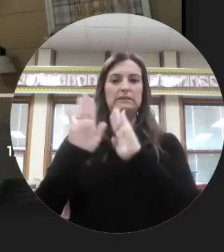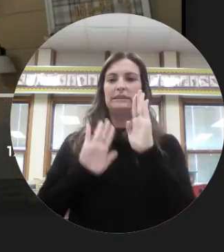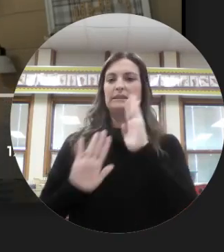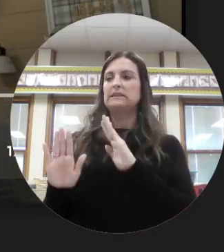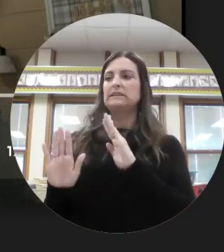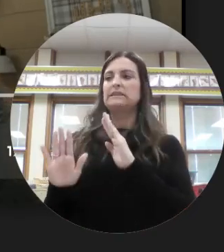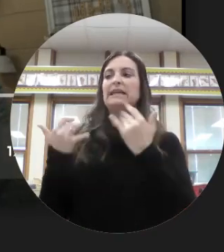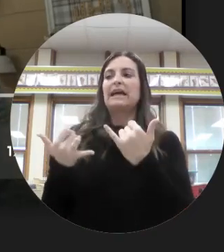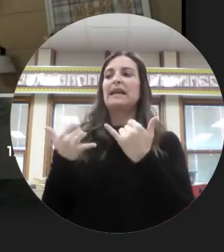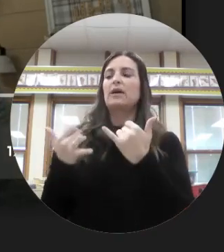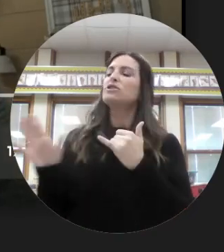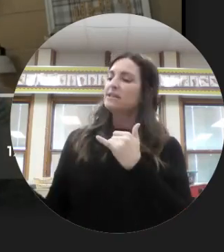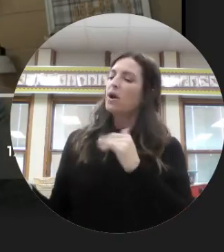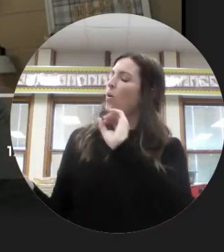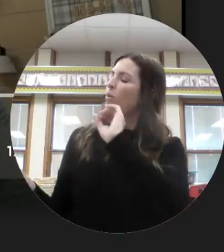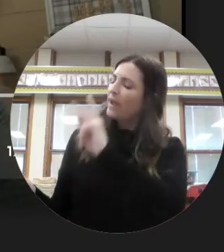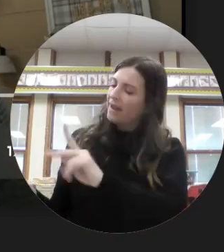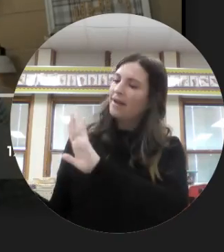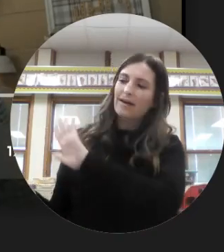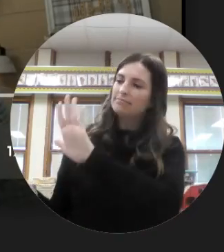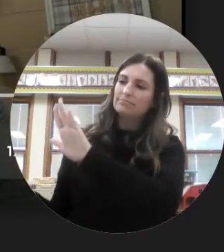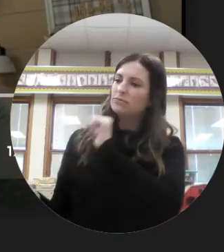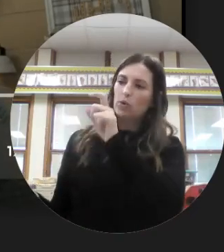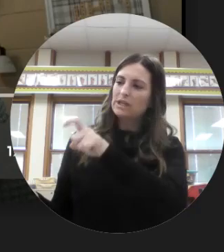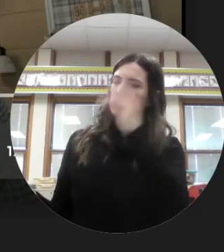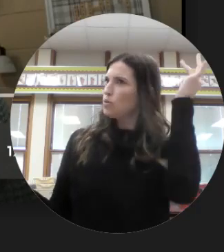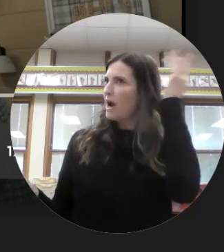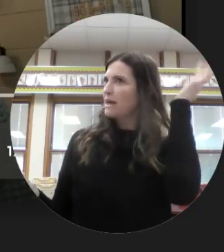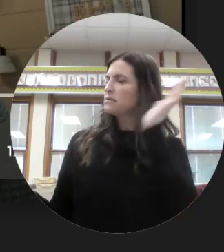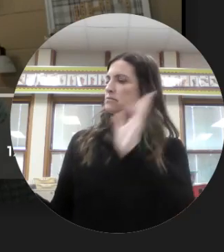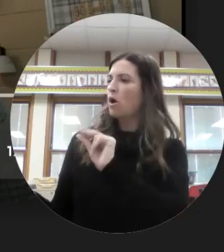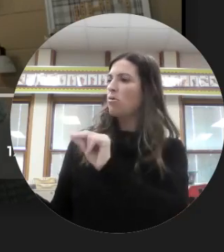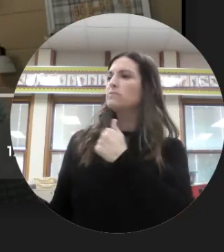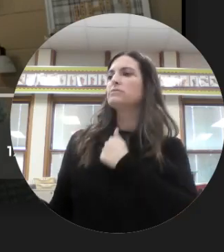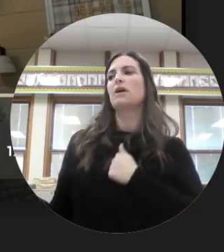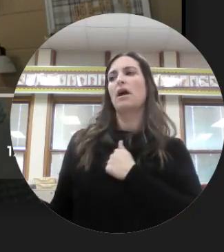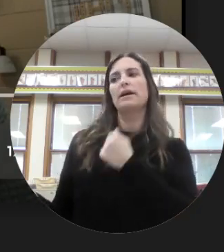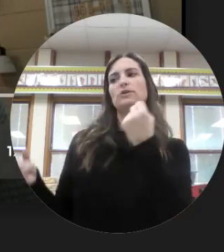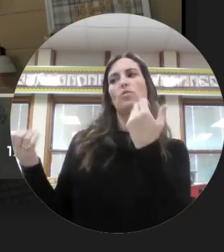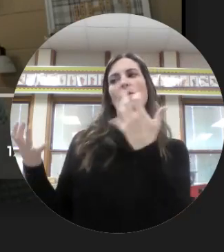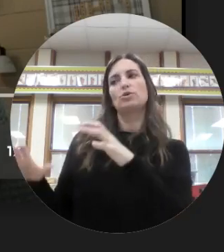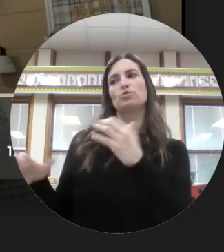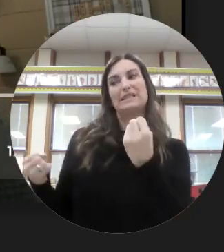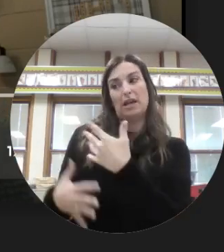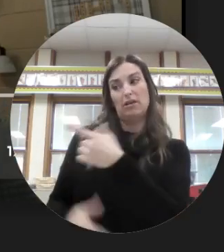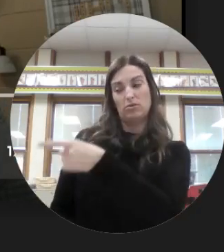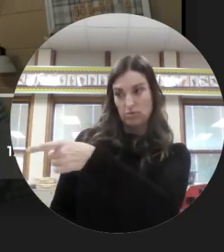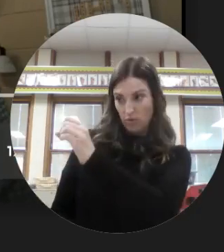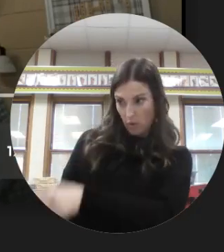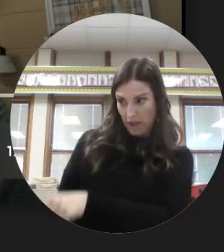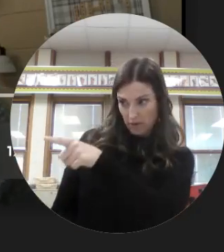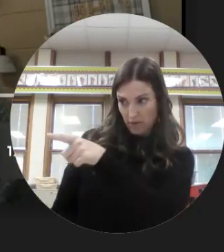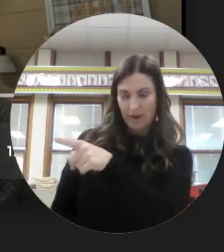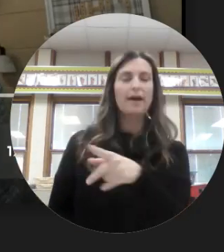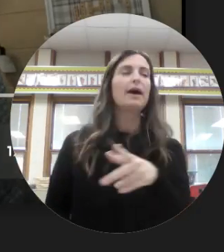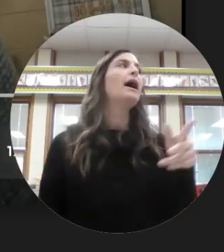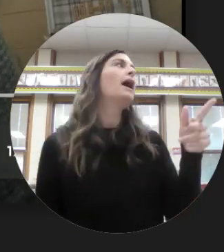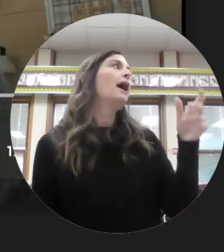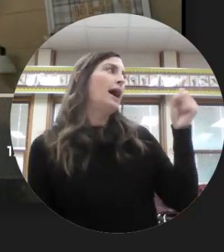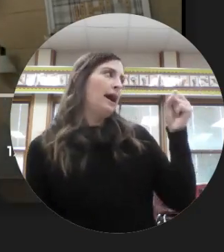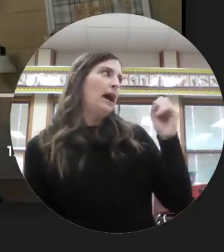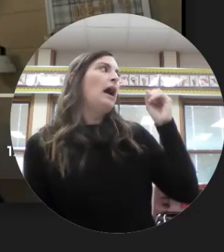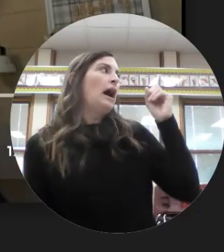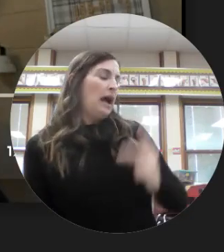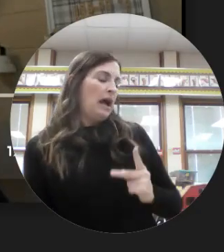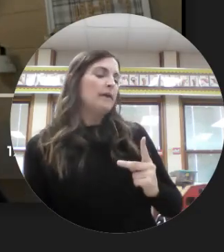knelt beside him and said, "Of course you do not have to shut me down. I am sorry if I scared you. Are you okay?" "I'm okay."